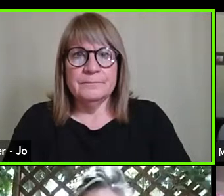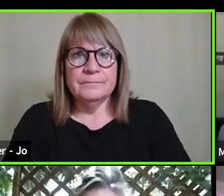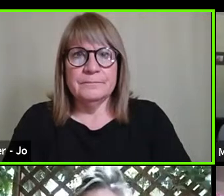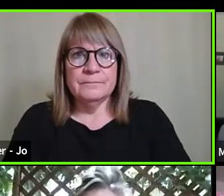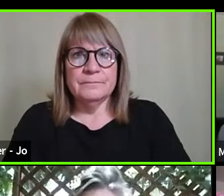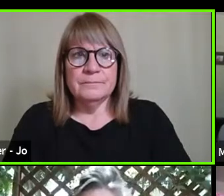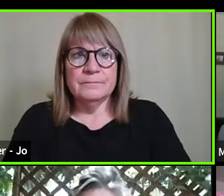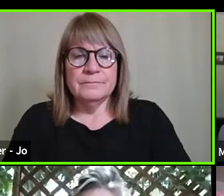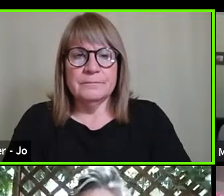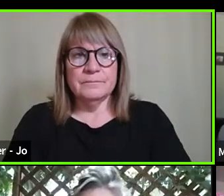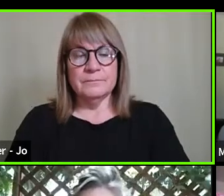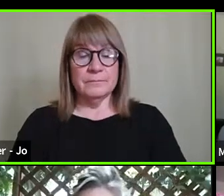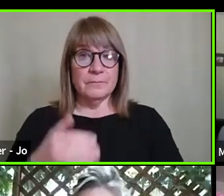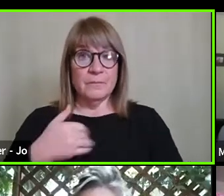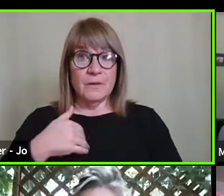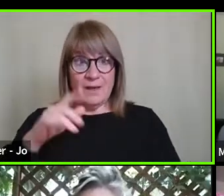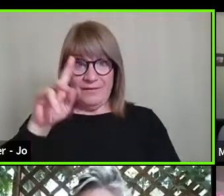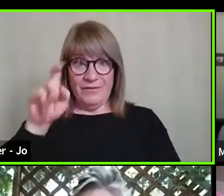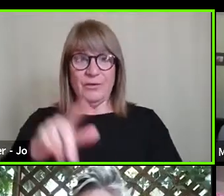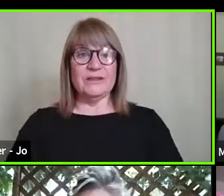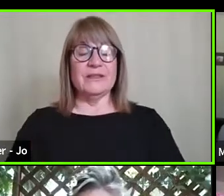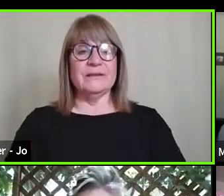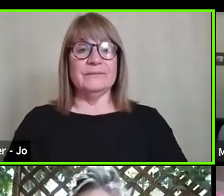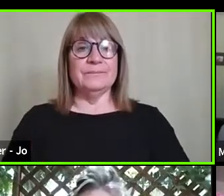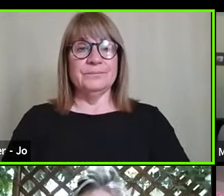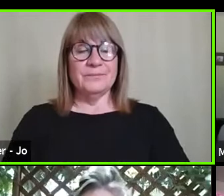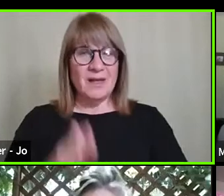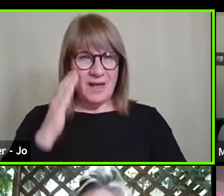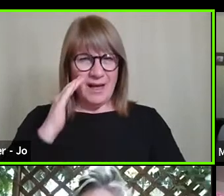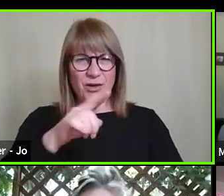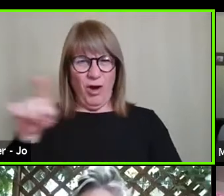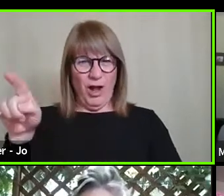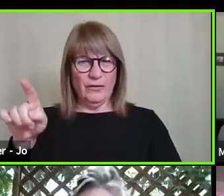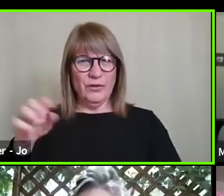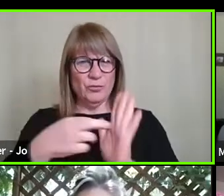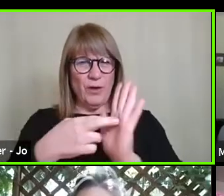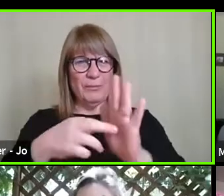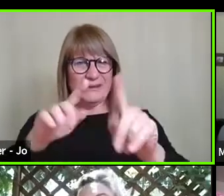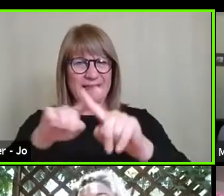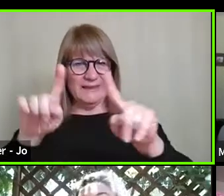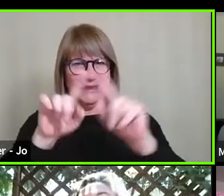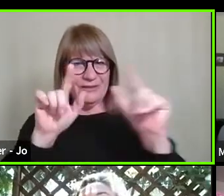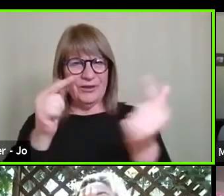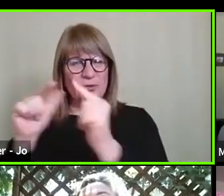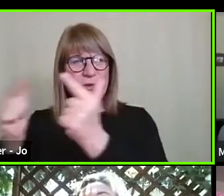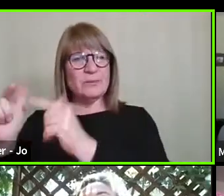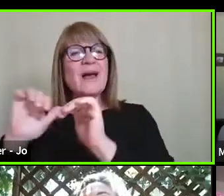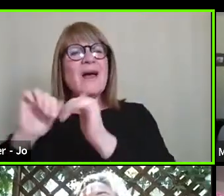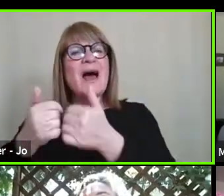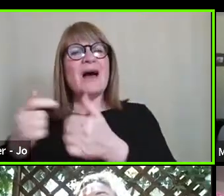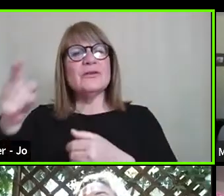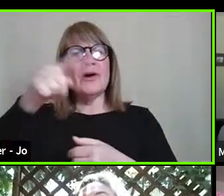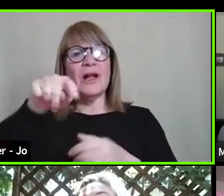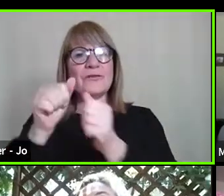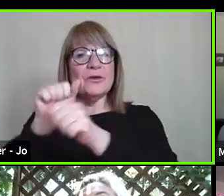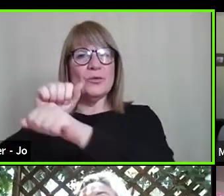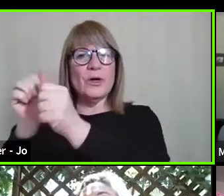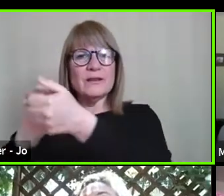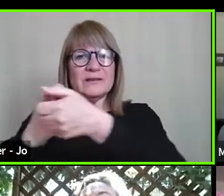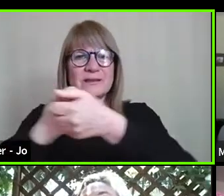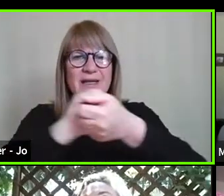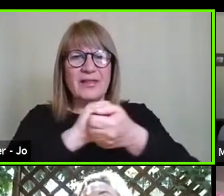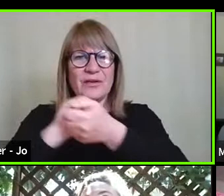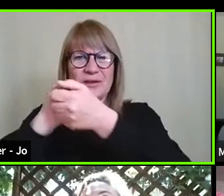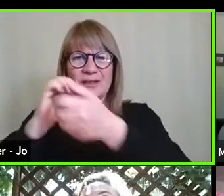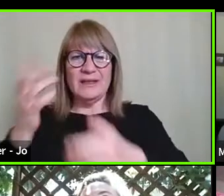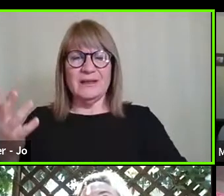i had a question i was wondering i know all of you represent different organizations and groups how do you work together like physically or